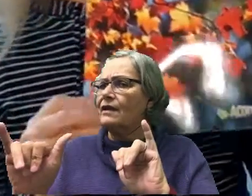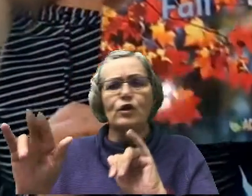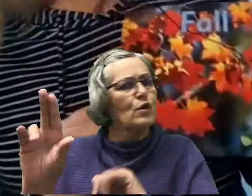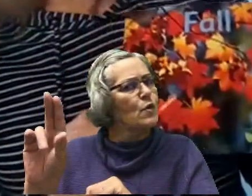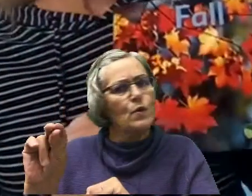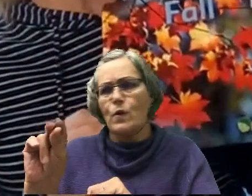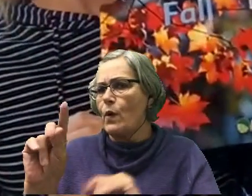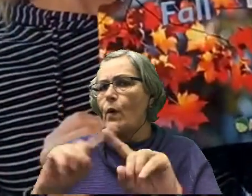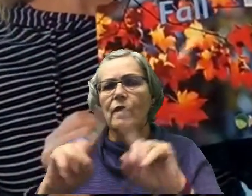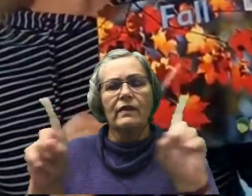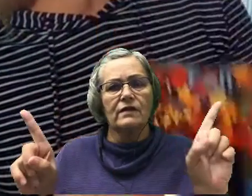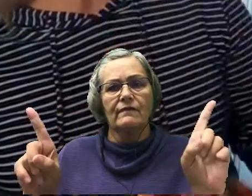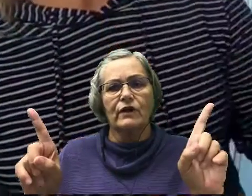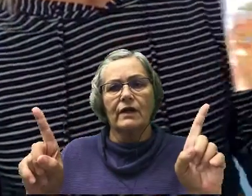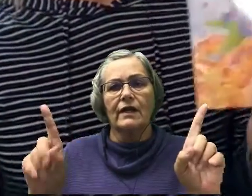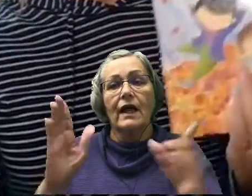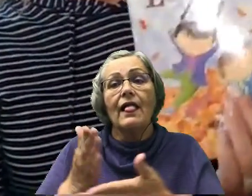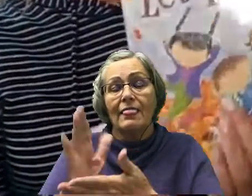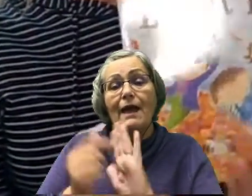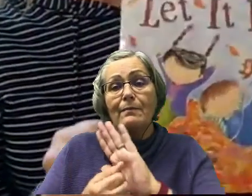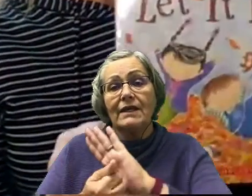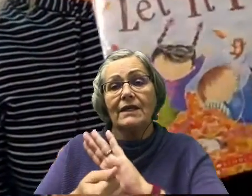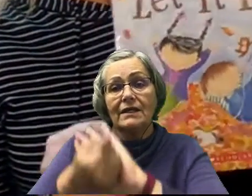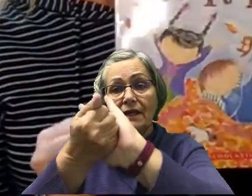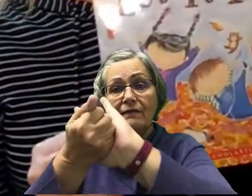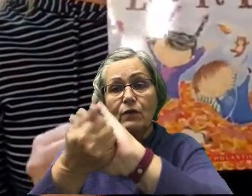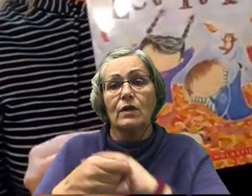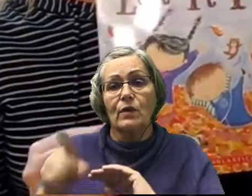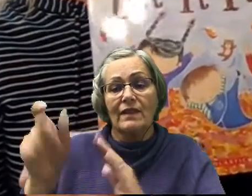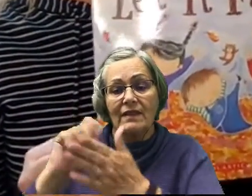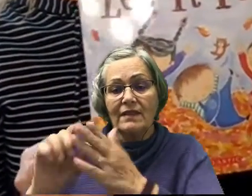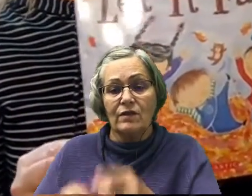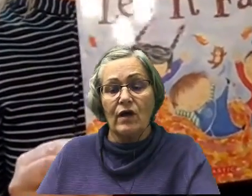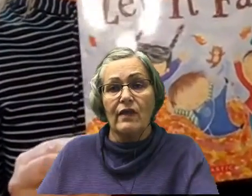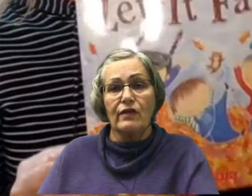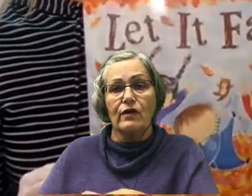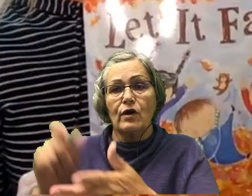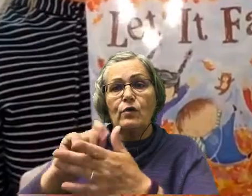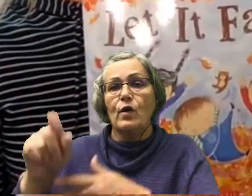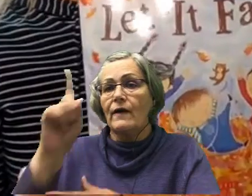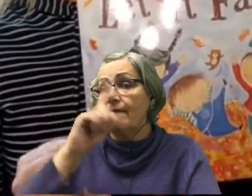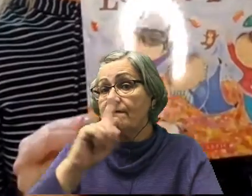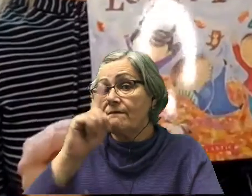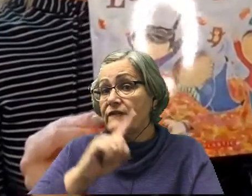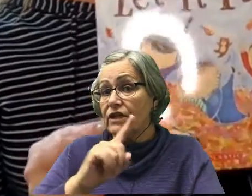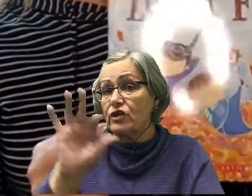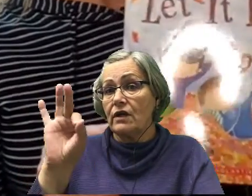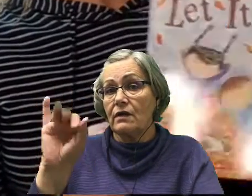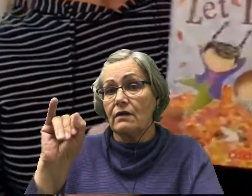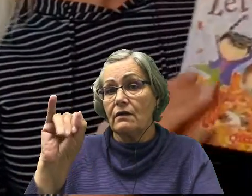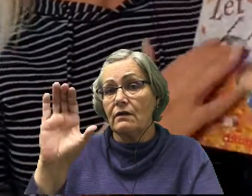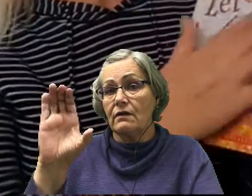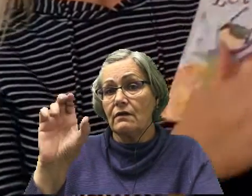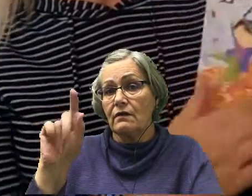Well, let me give you a clue. This author wrote a fiction book.